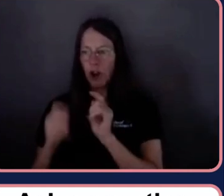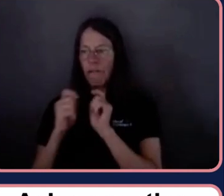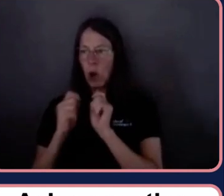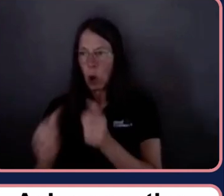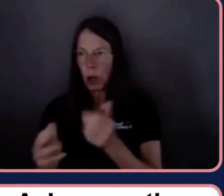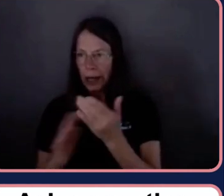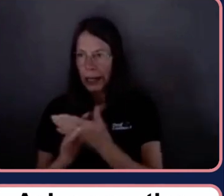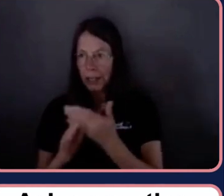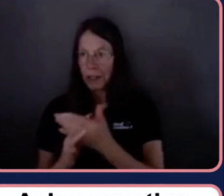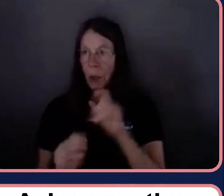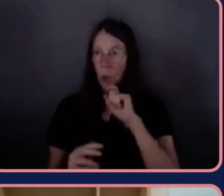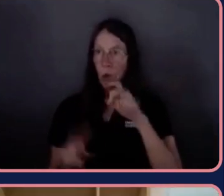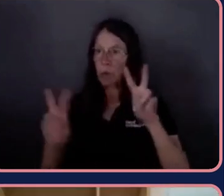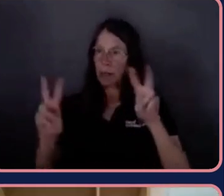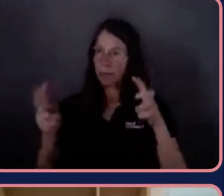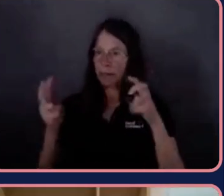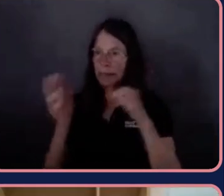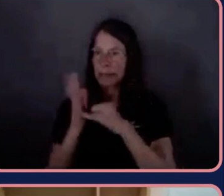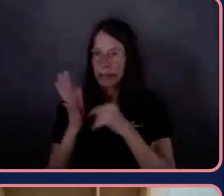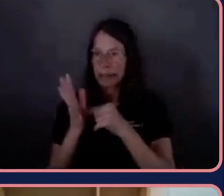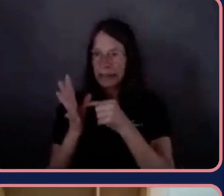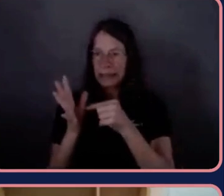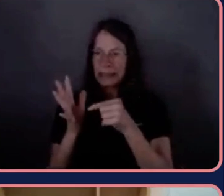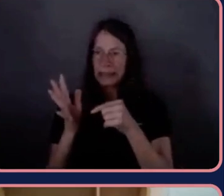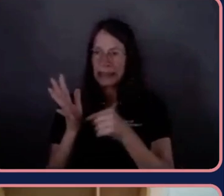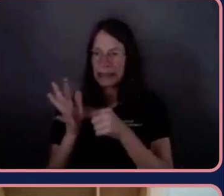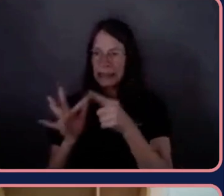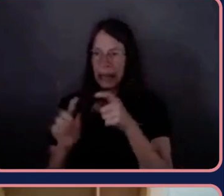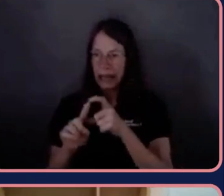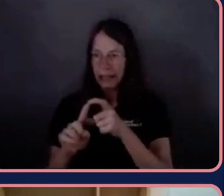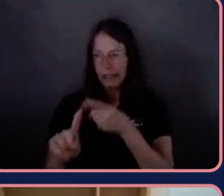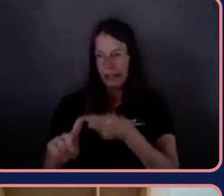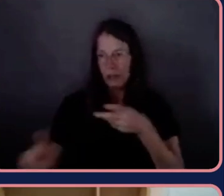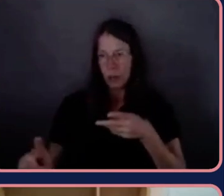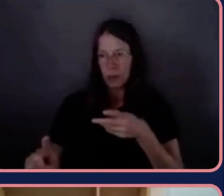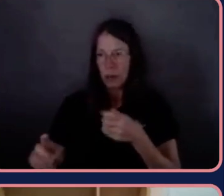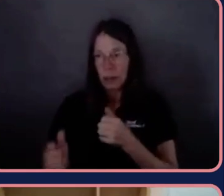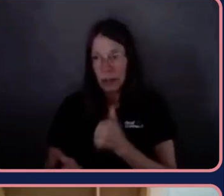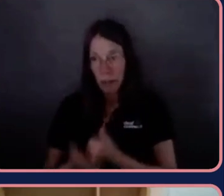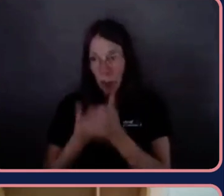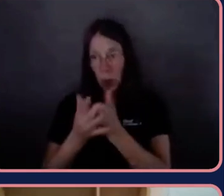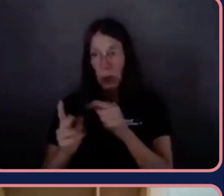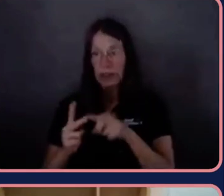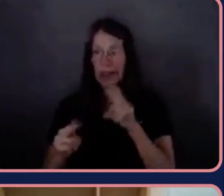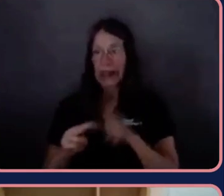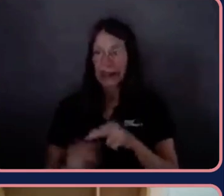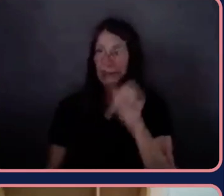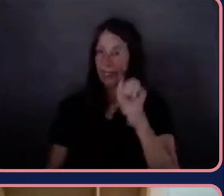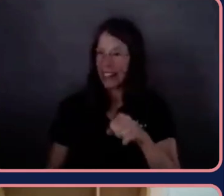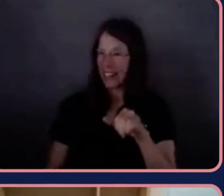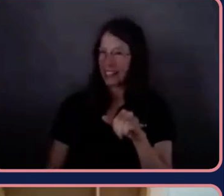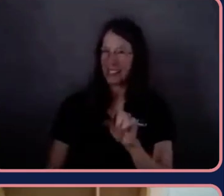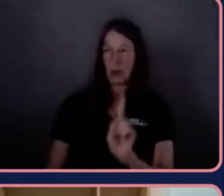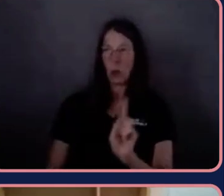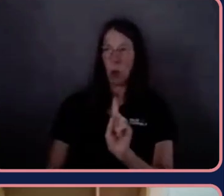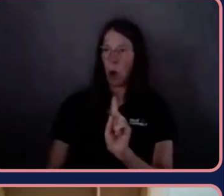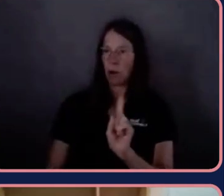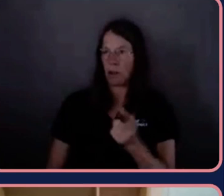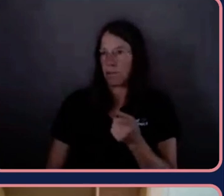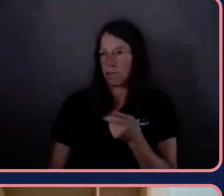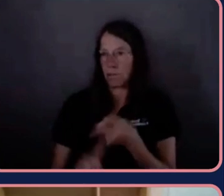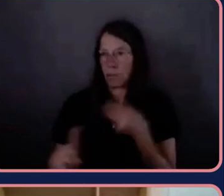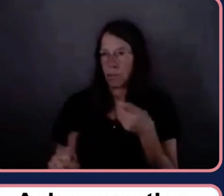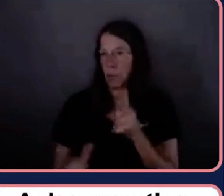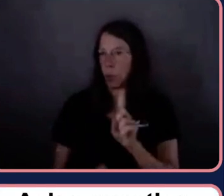if so, what will these be? Thanks. Very good question. So I think it's